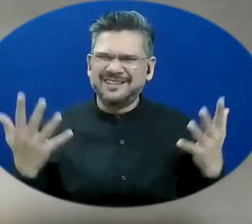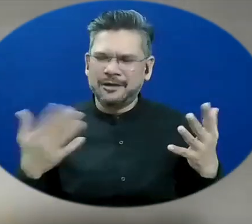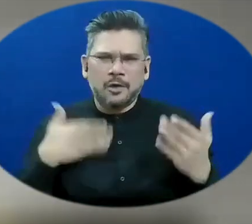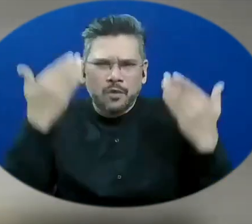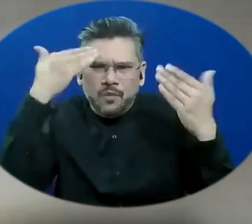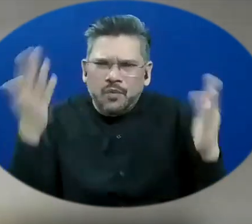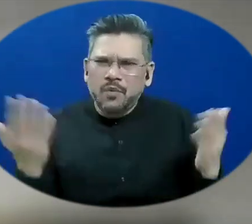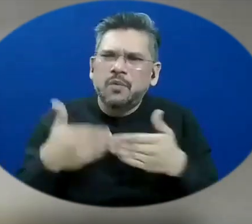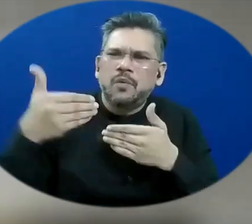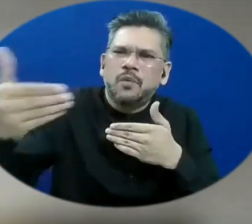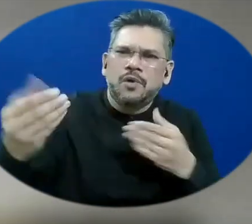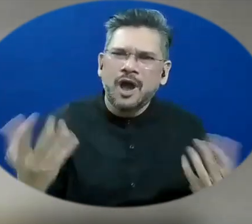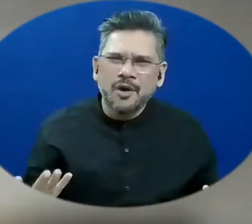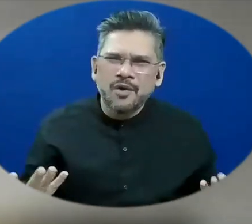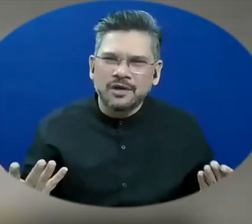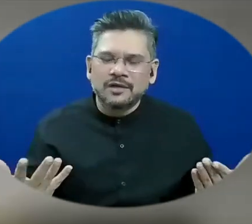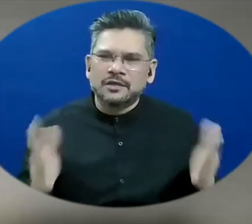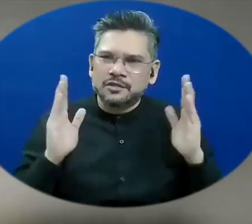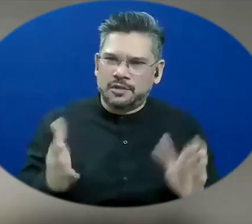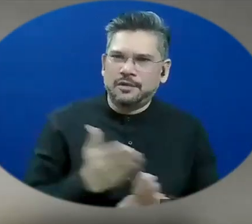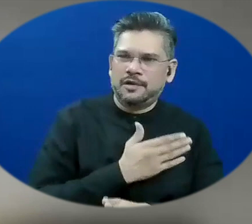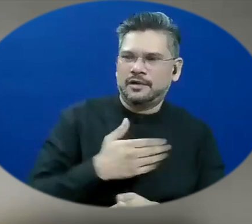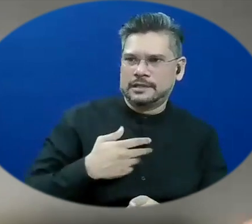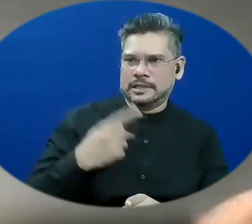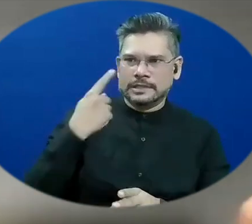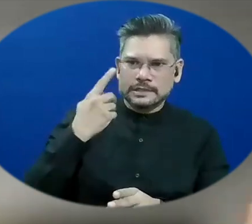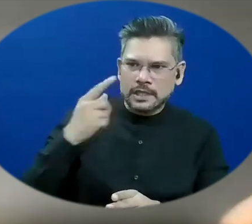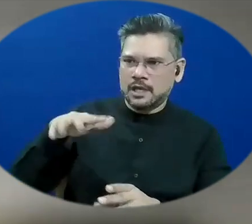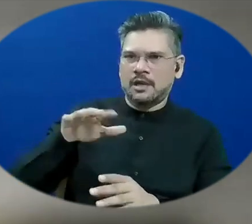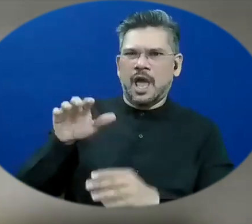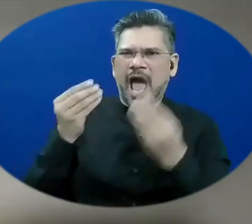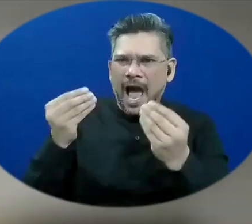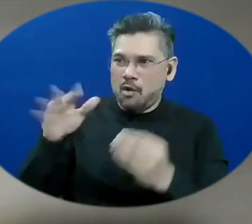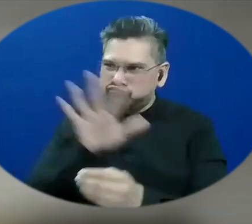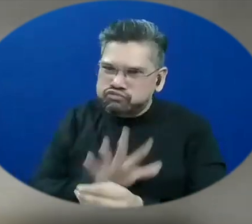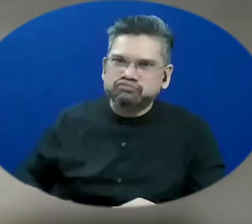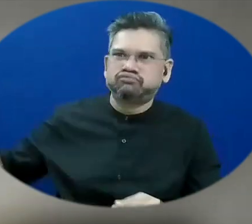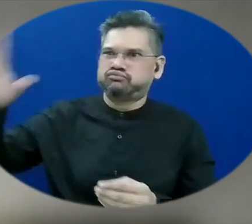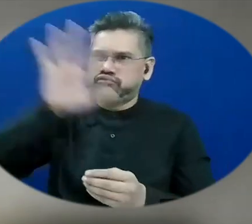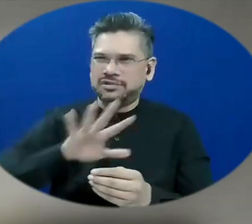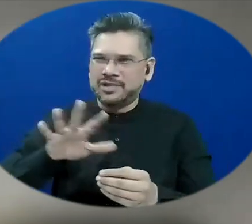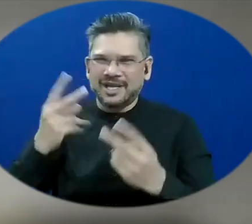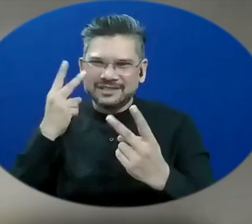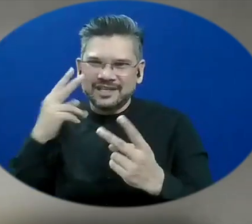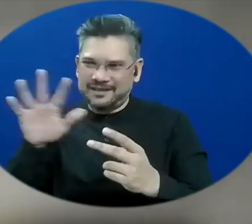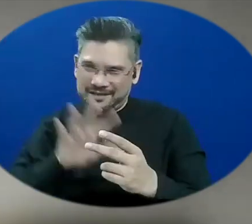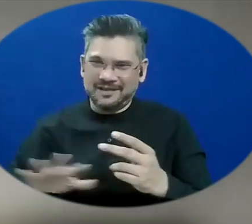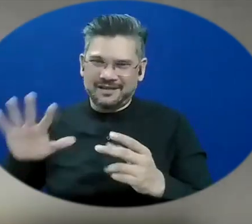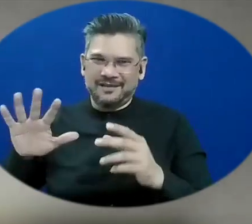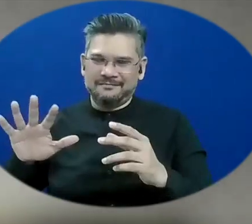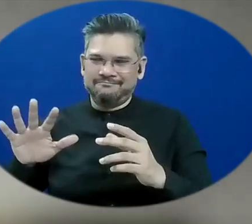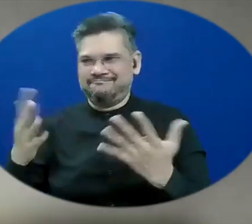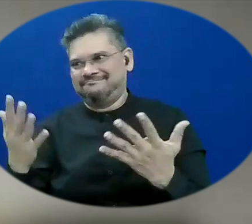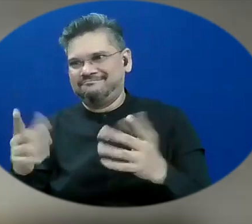and understanding in terms of the national landscape, I think we have just redefined the word dementia. It